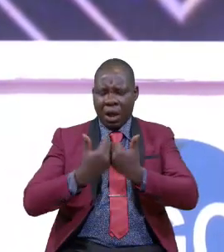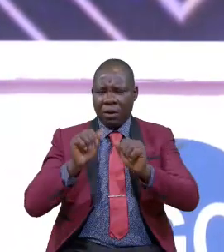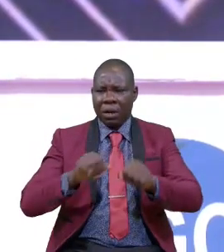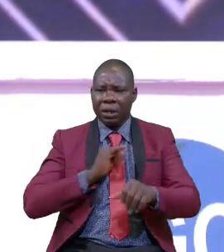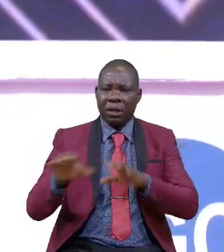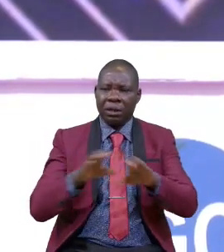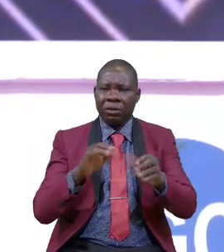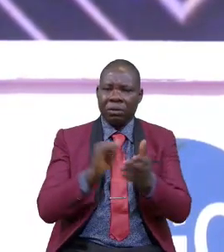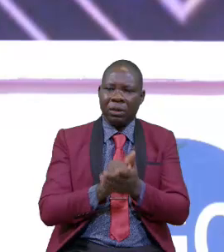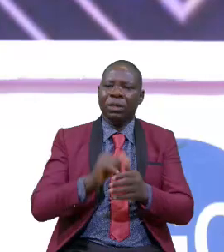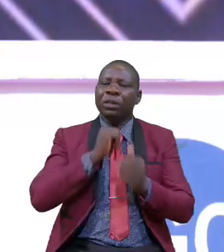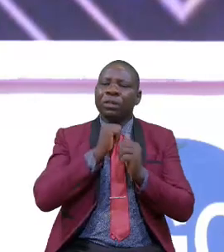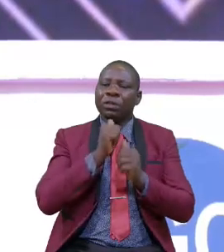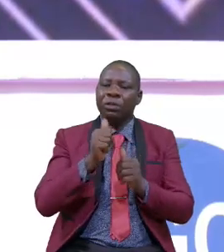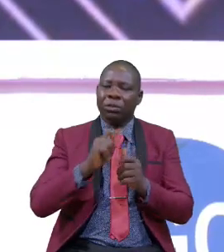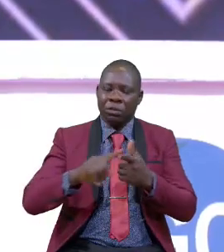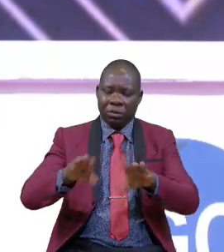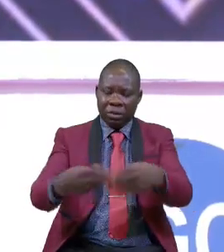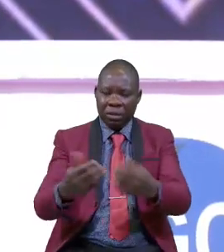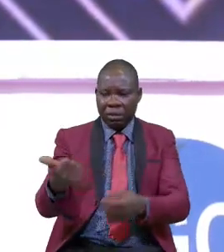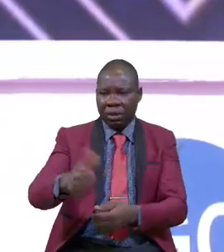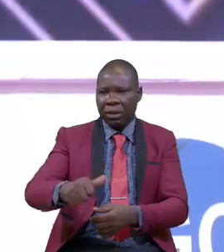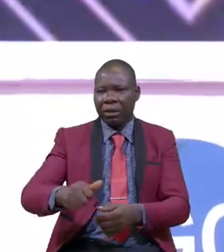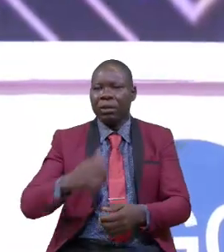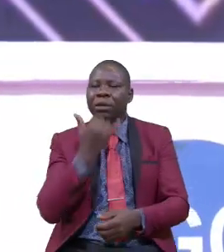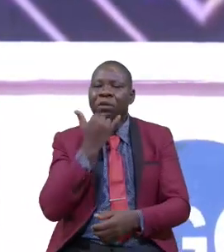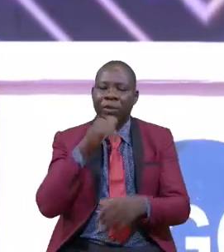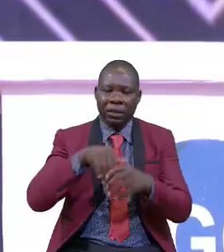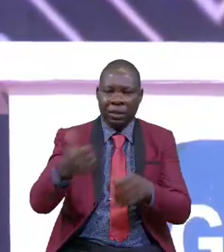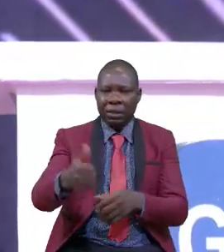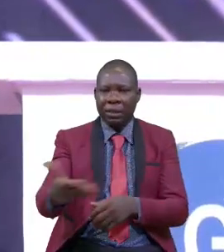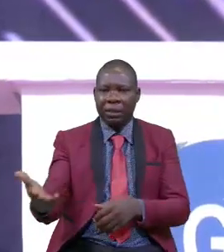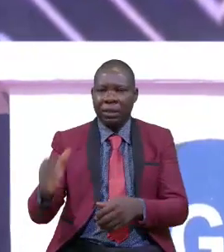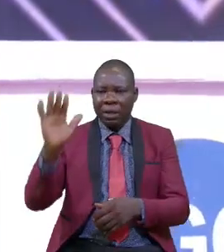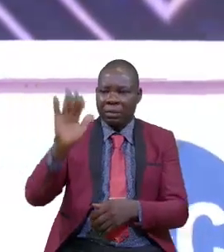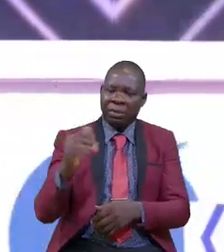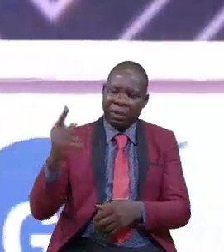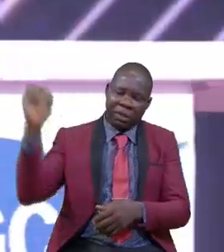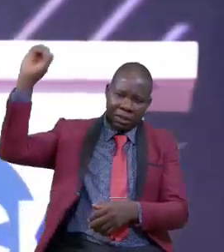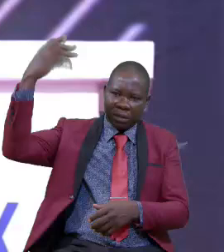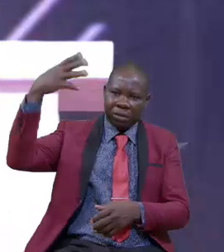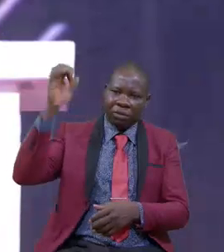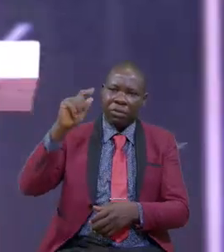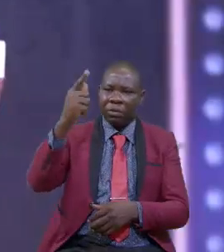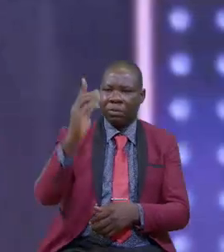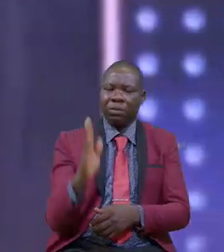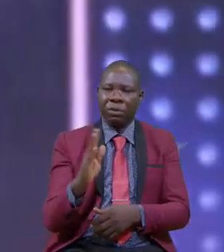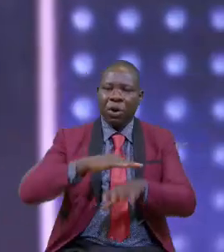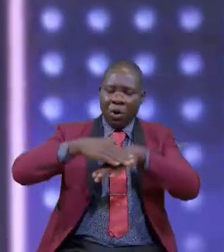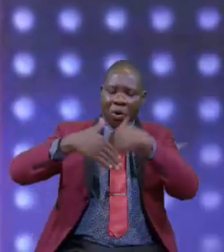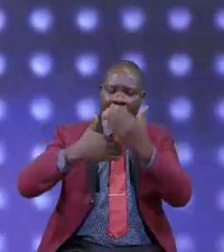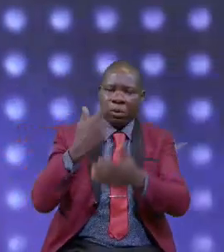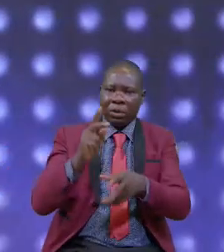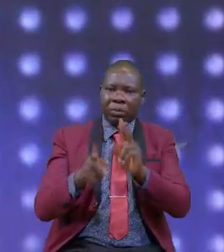any offense in anything by the grace of God. All the people were read